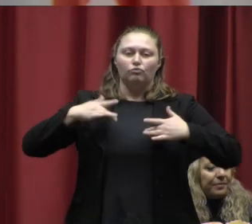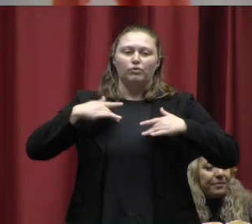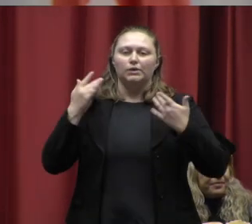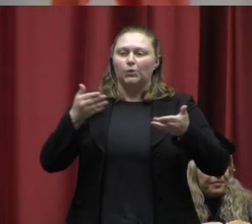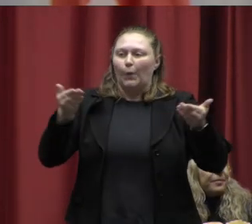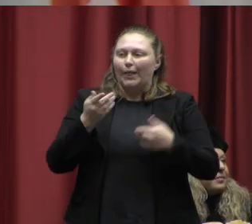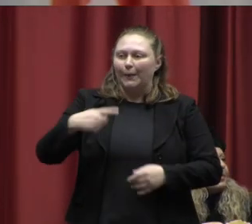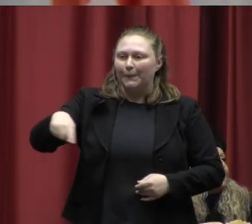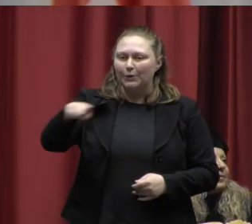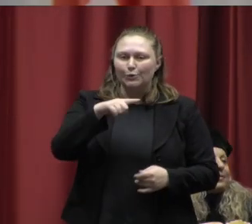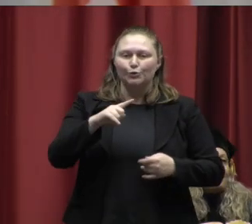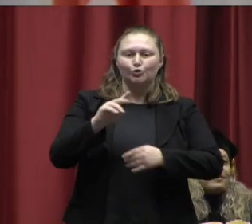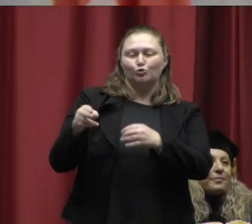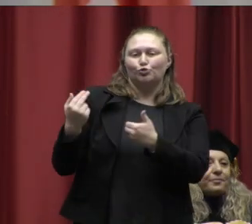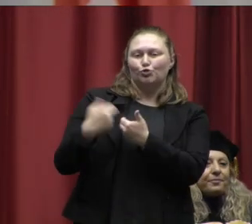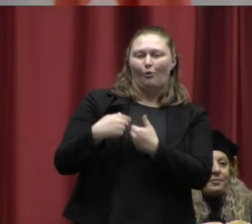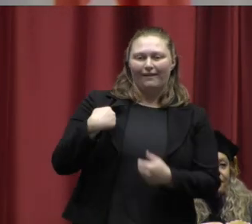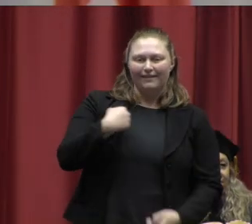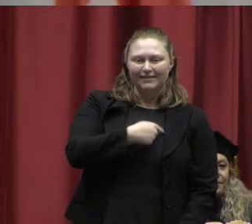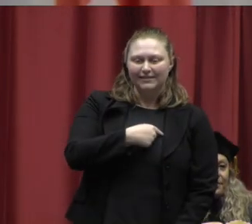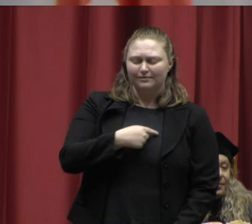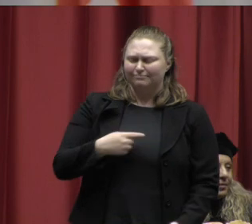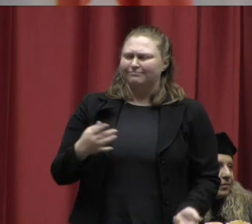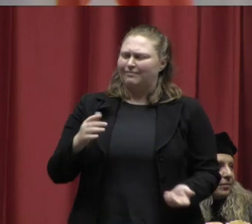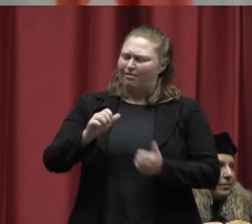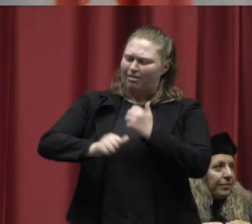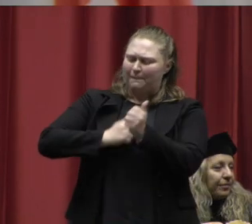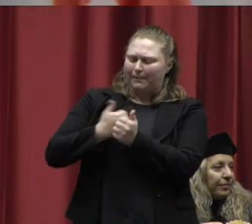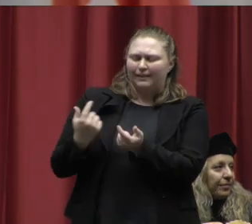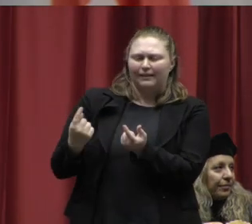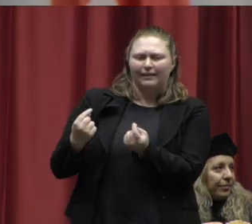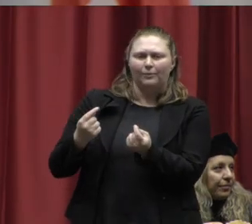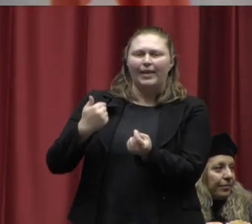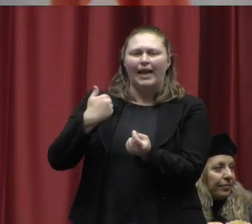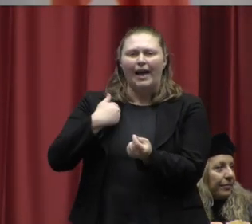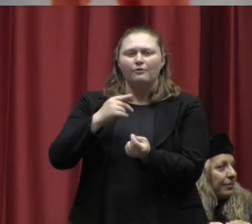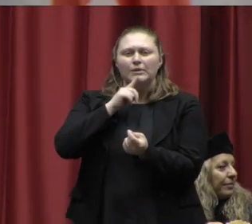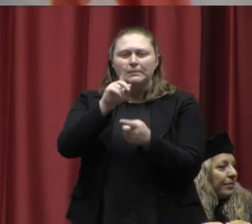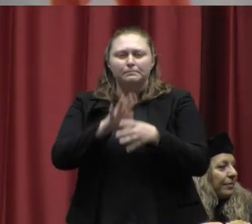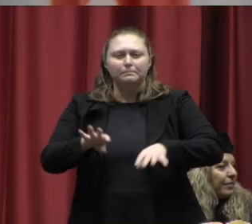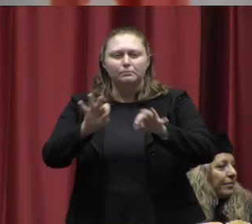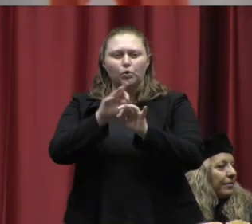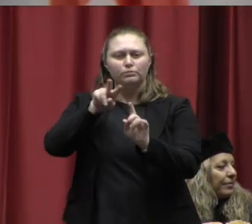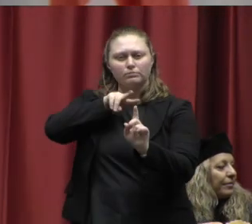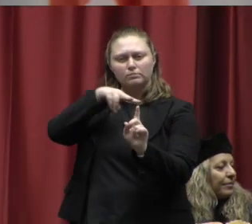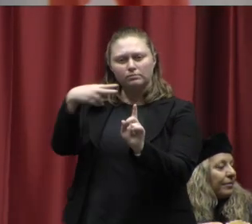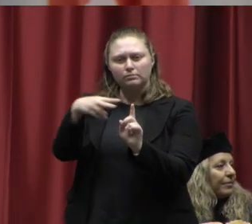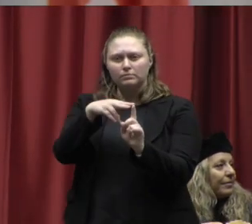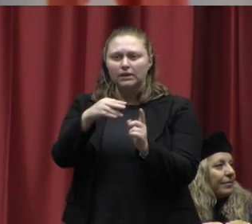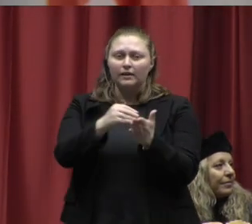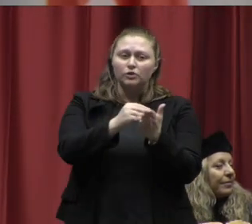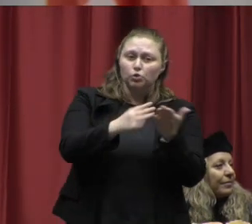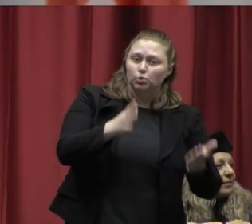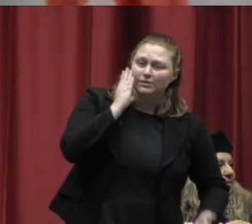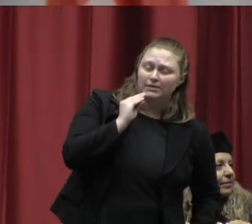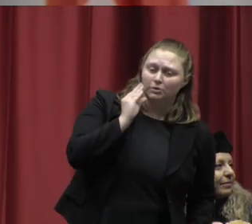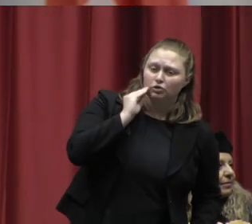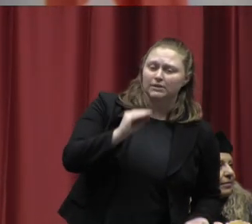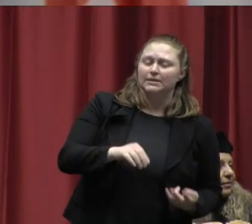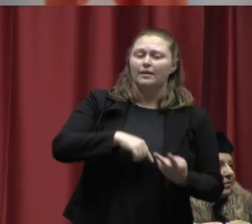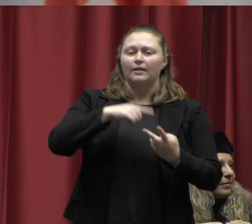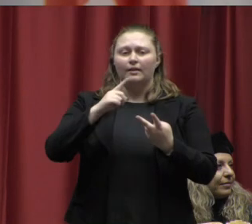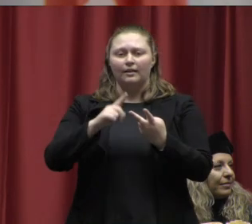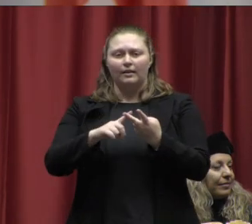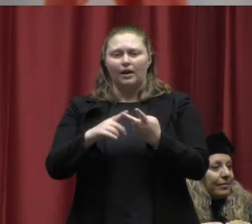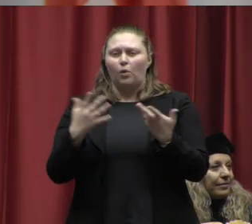ranks. As alumni, we have keen perspectives of both the student experience and the needs